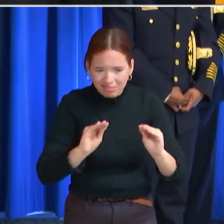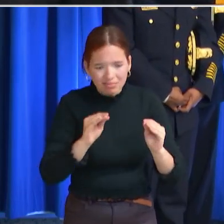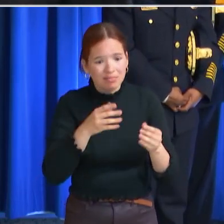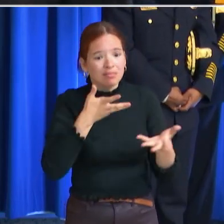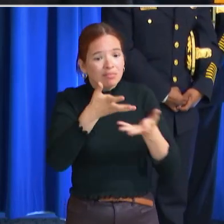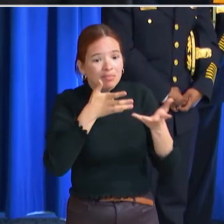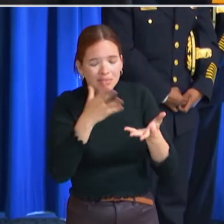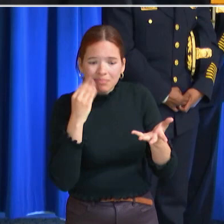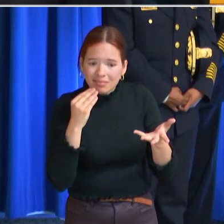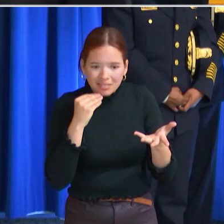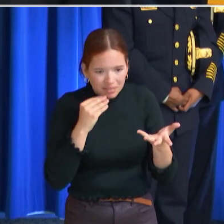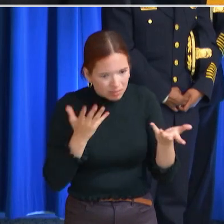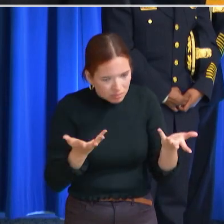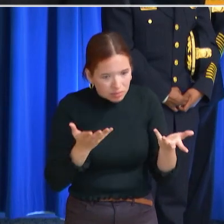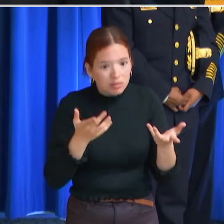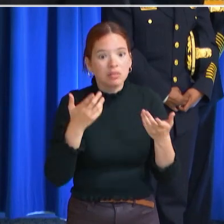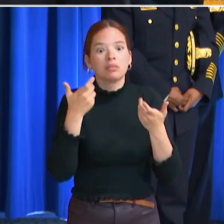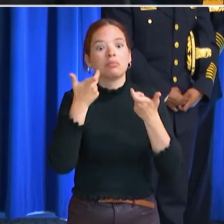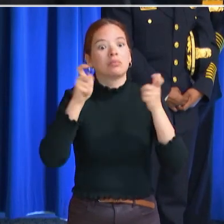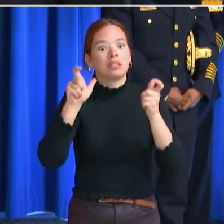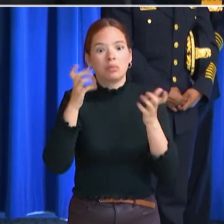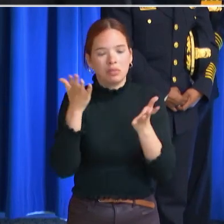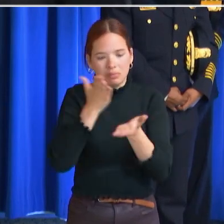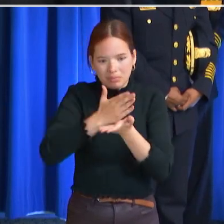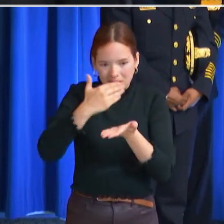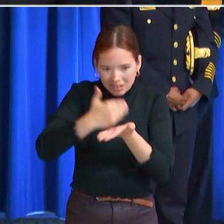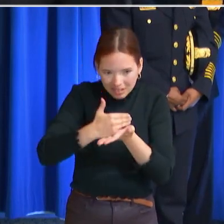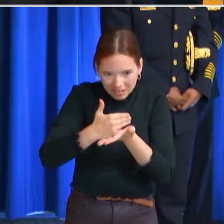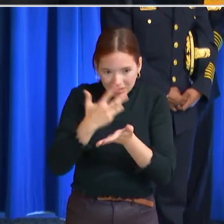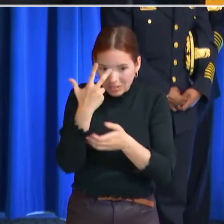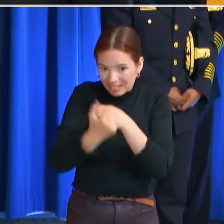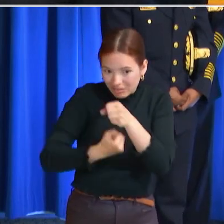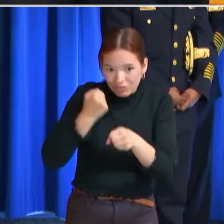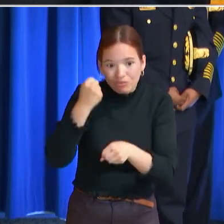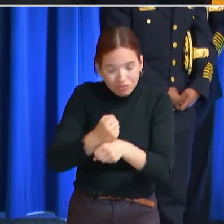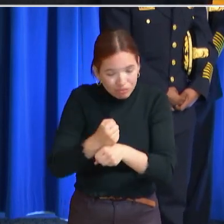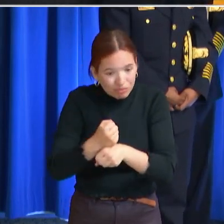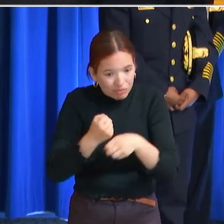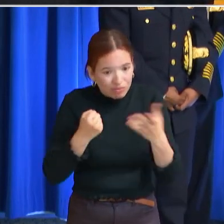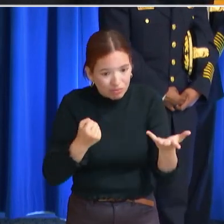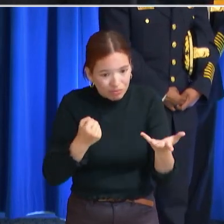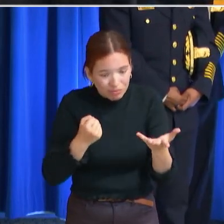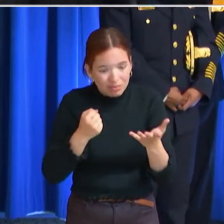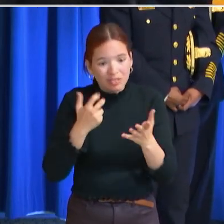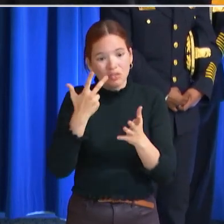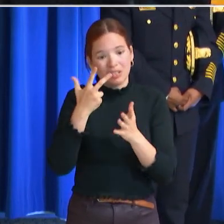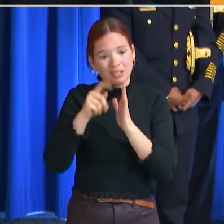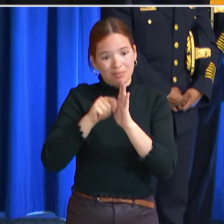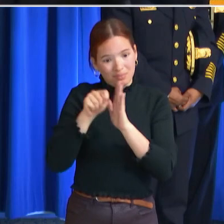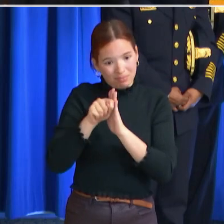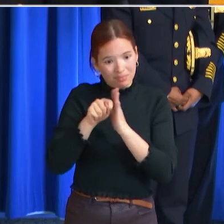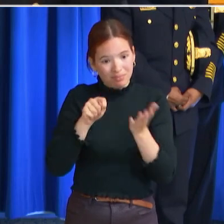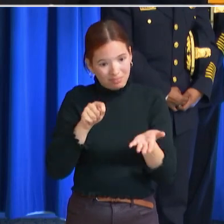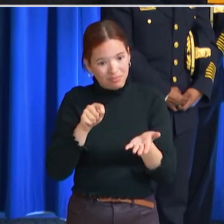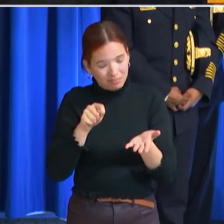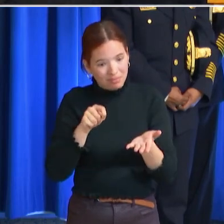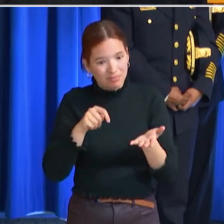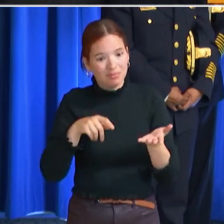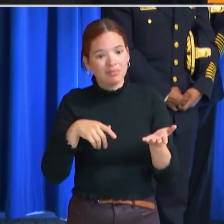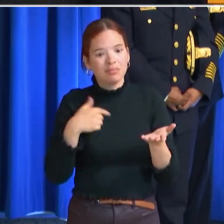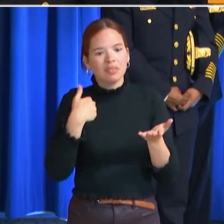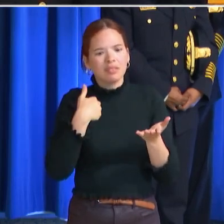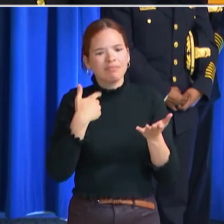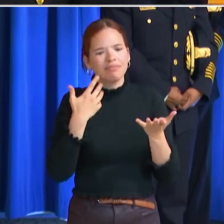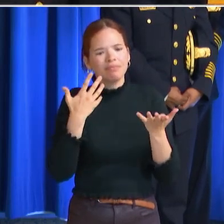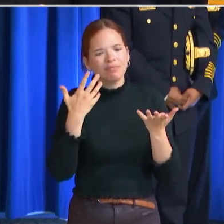a huge budget shortfall in the next 3 years of your third term. Can you just kind of reflect on the weight of that? Chief Conti was